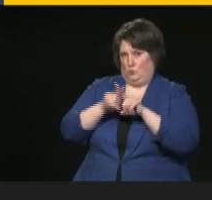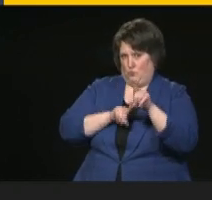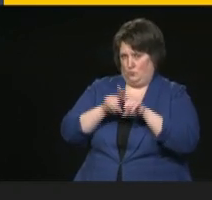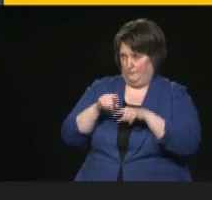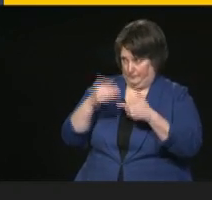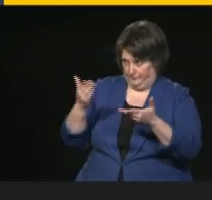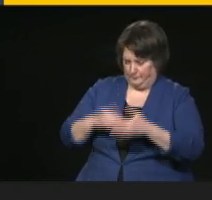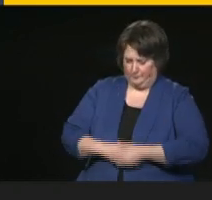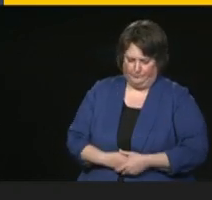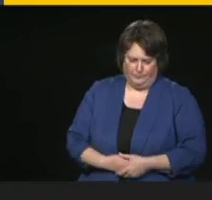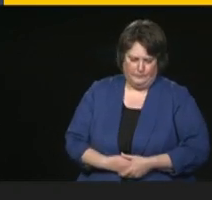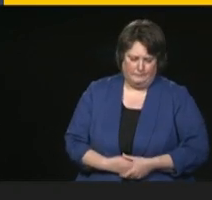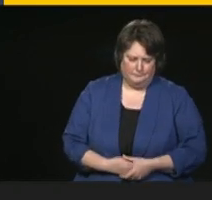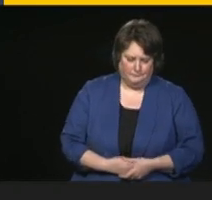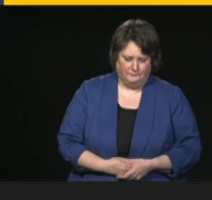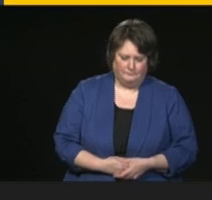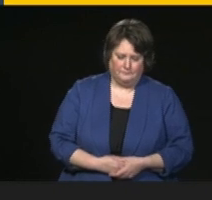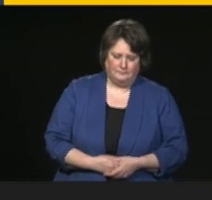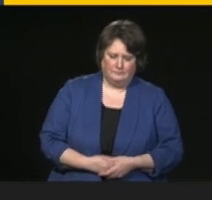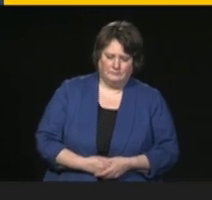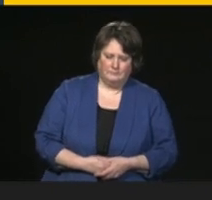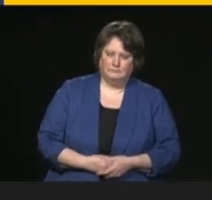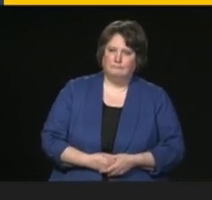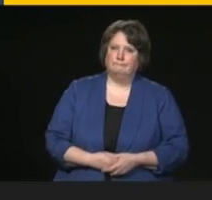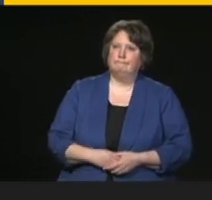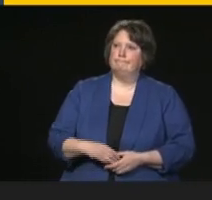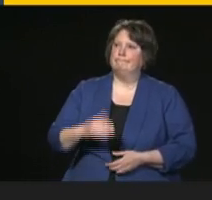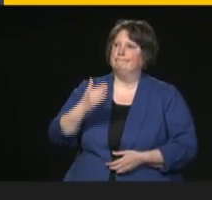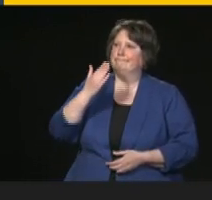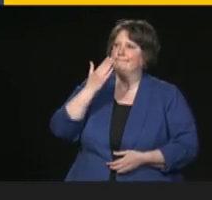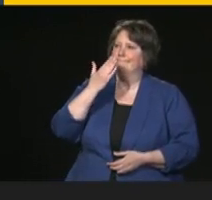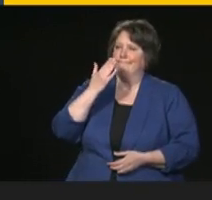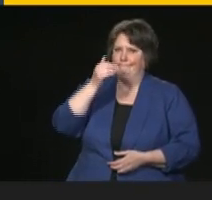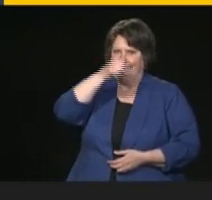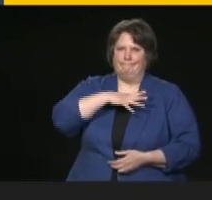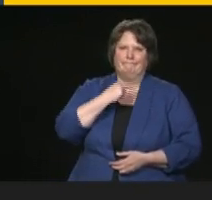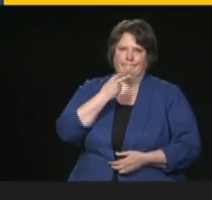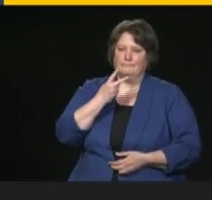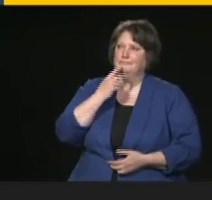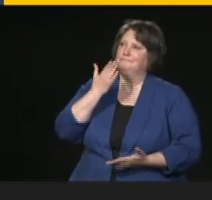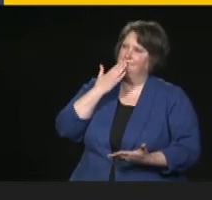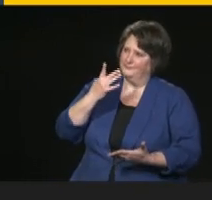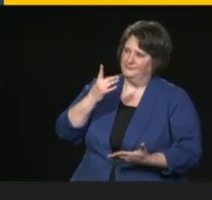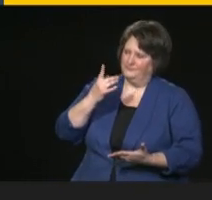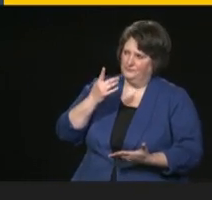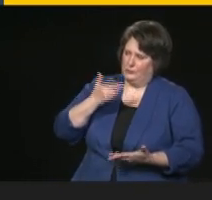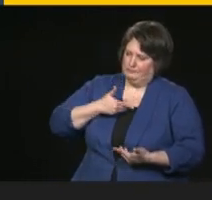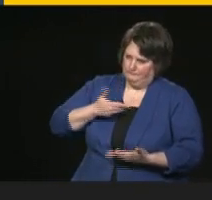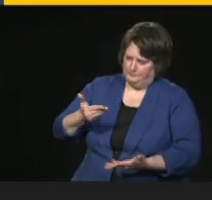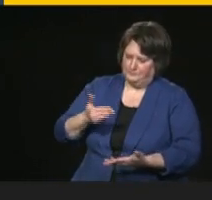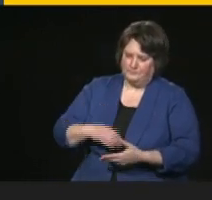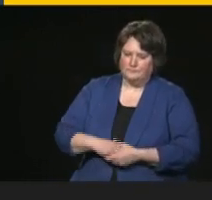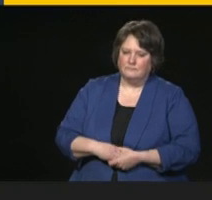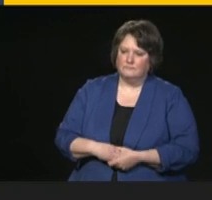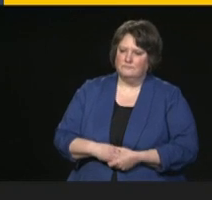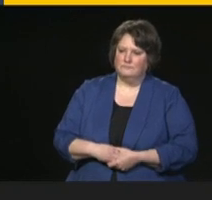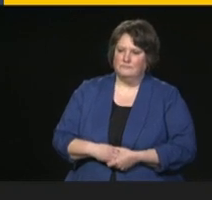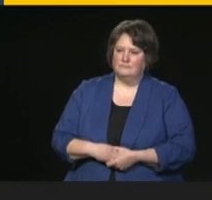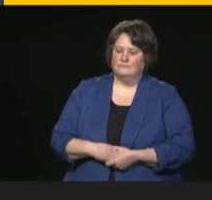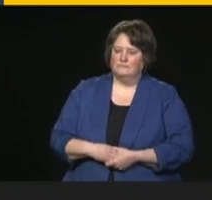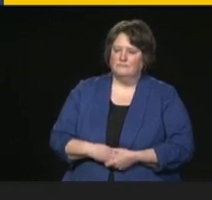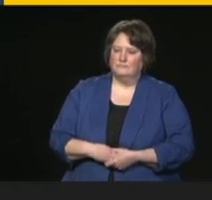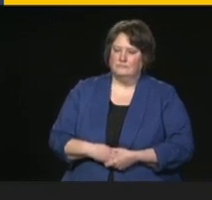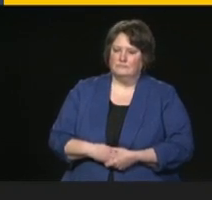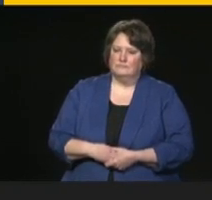Hi, thank you for taking my question. Just looking at, there's so many measures in the past couple of weeks, it's almost hard to